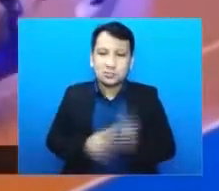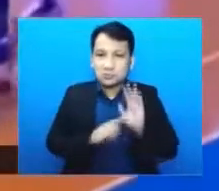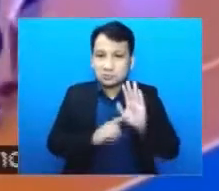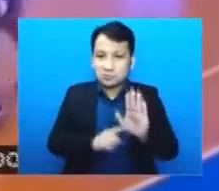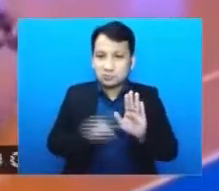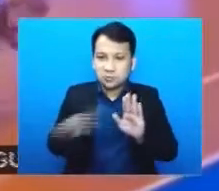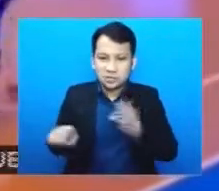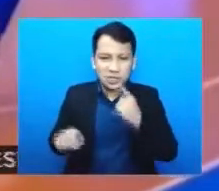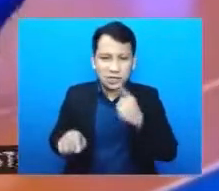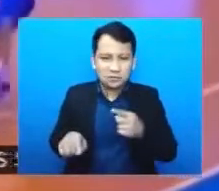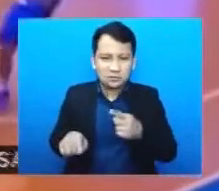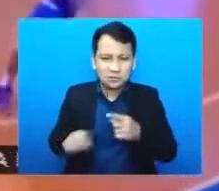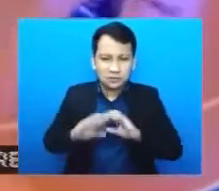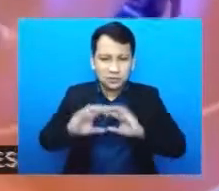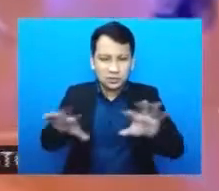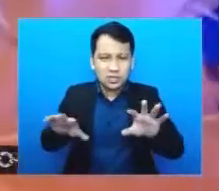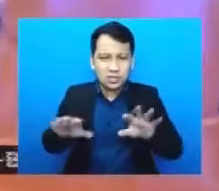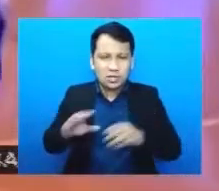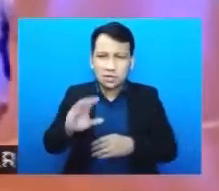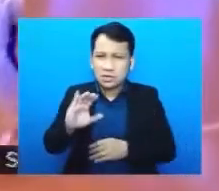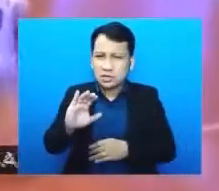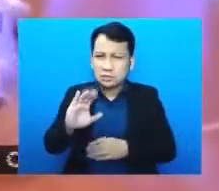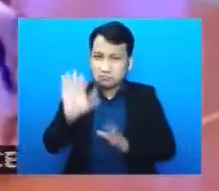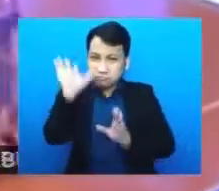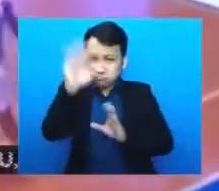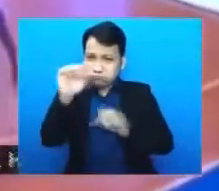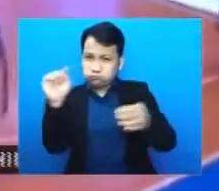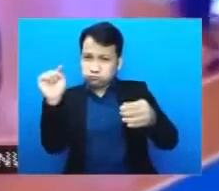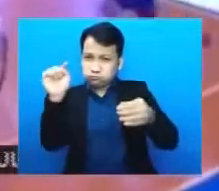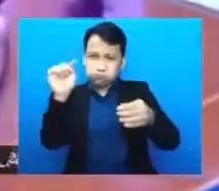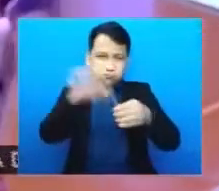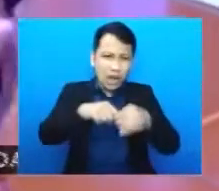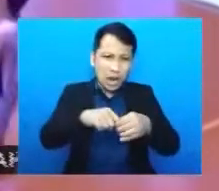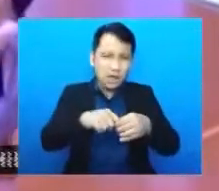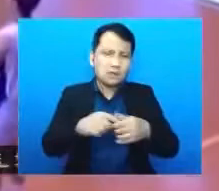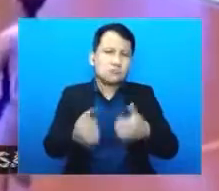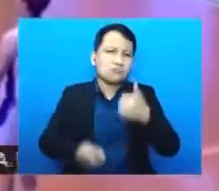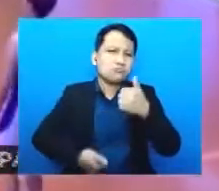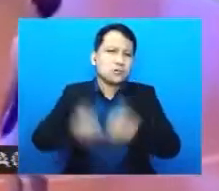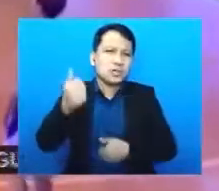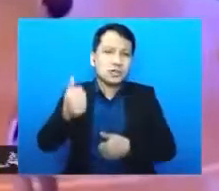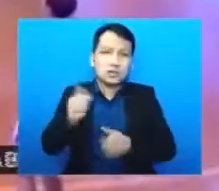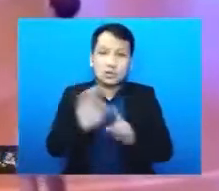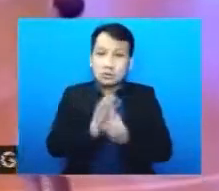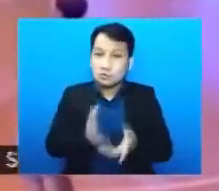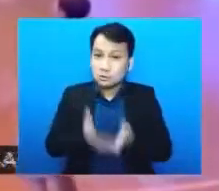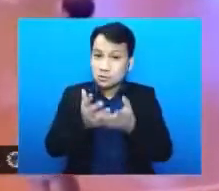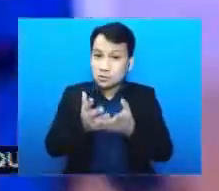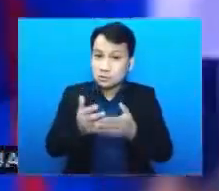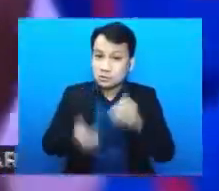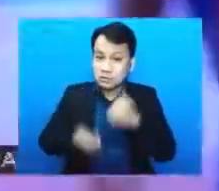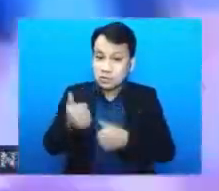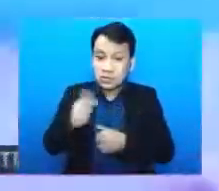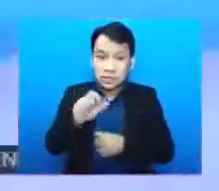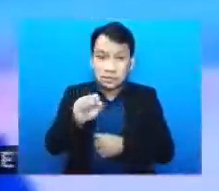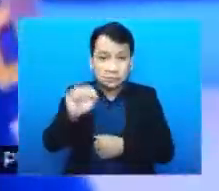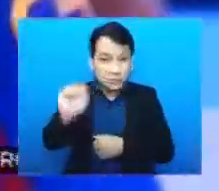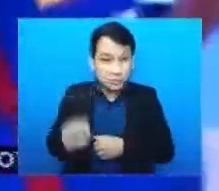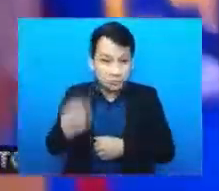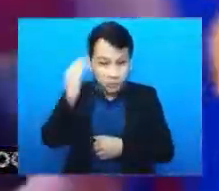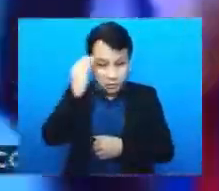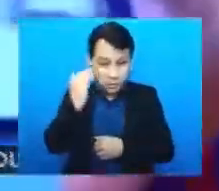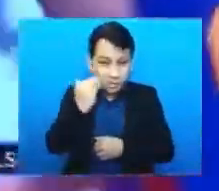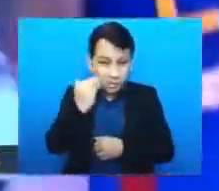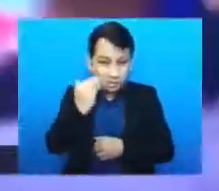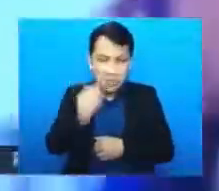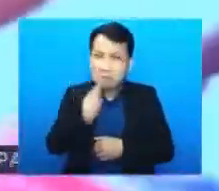inbound. Belangel pump fakes, puts it up. Oh baby! Pinagpiestahan online ang comment ng South Korean coach na lucky shot ang game